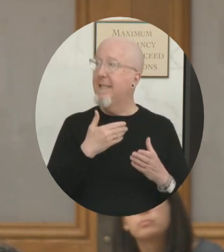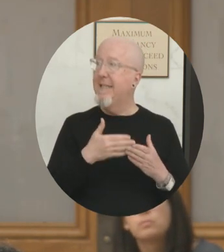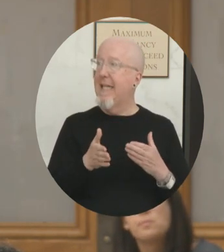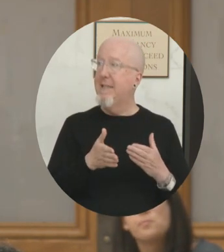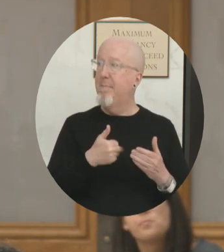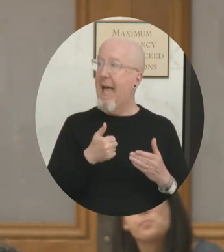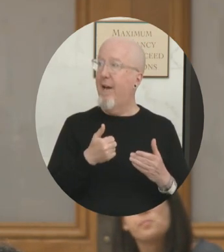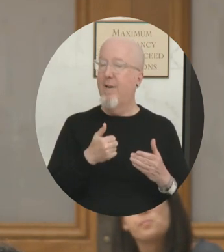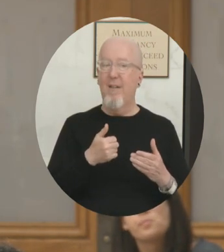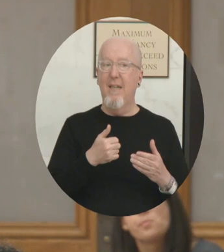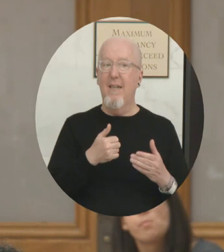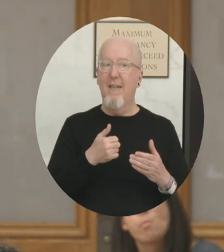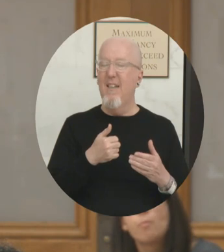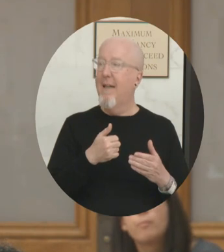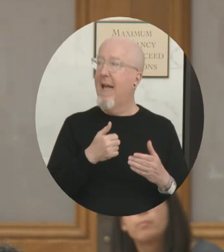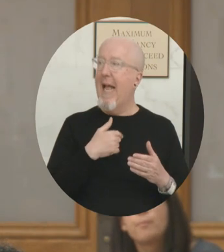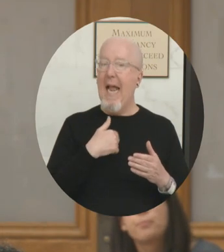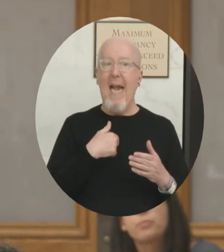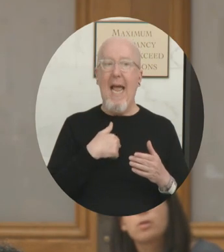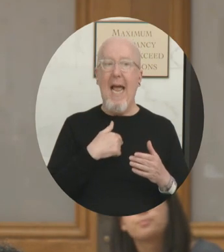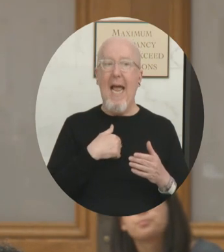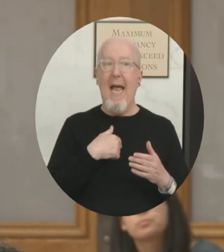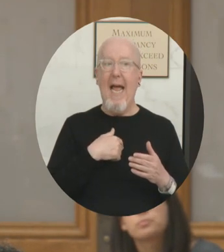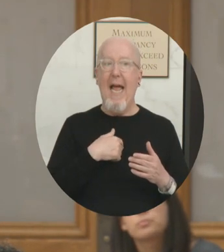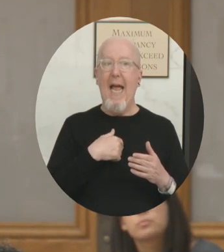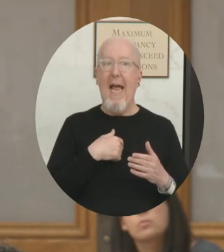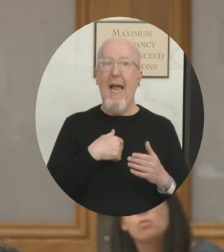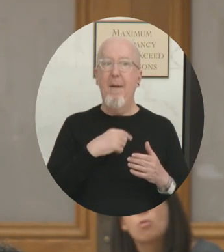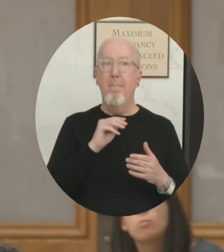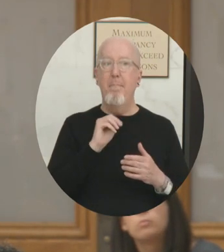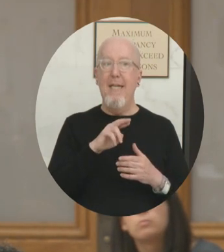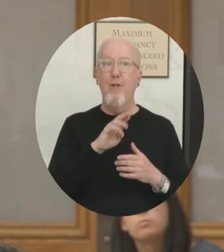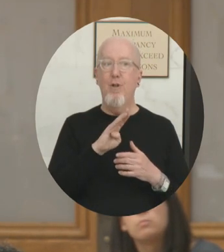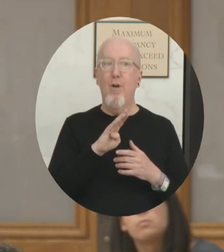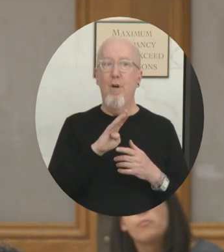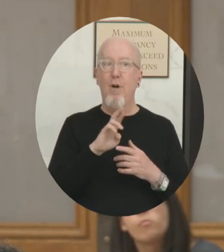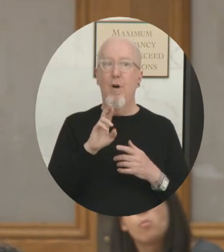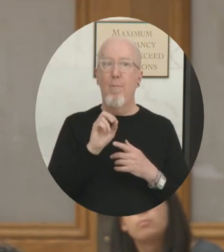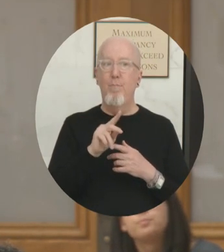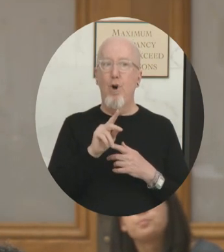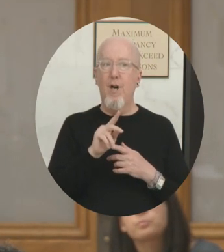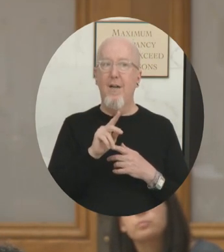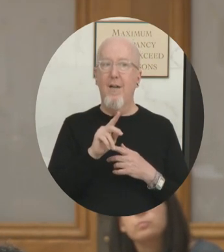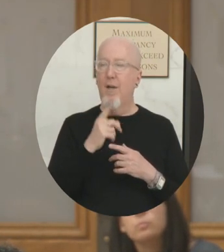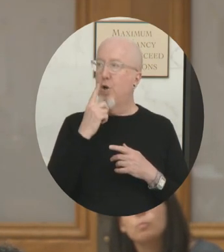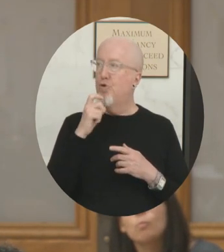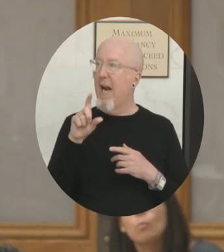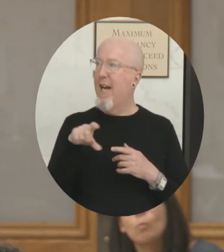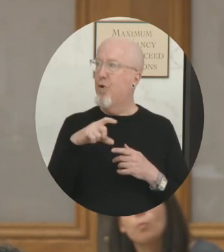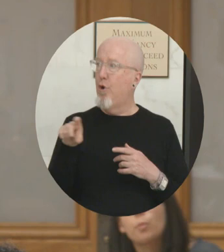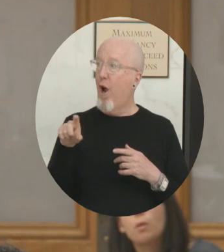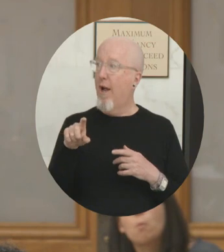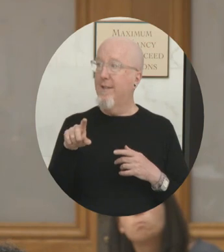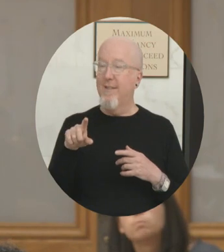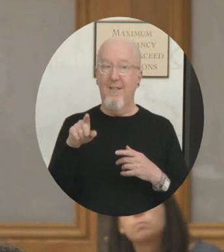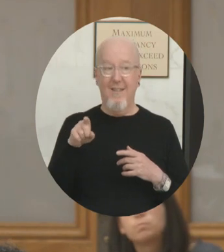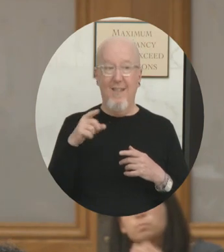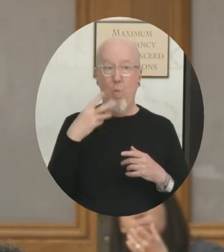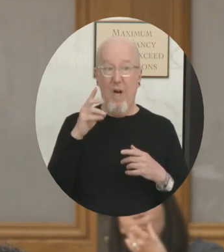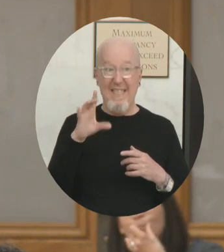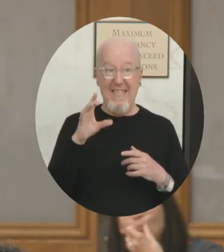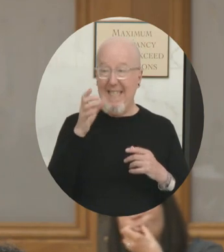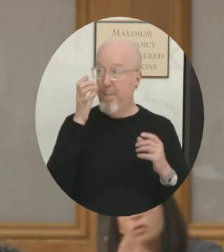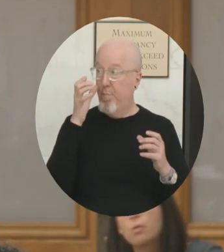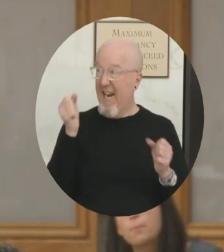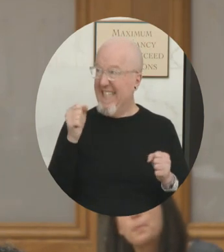what kind. And I even went to Mr. Brook, the Red Cross, to Washington, D.C., to visit